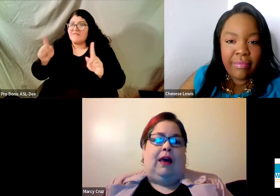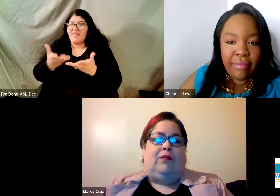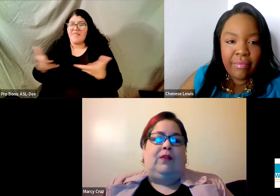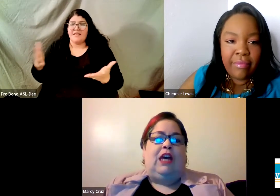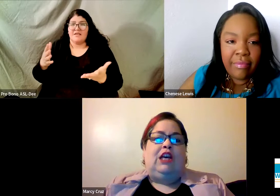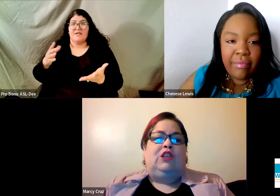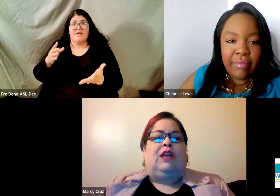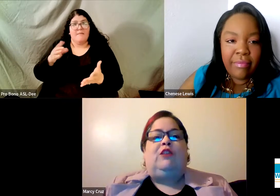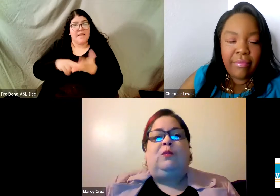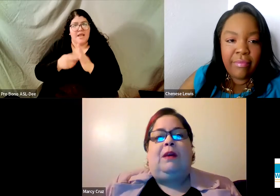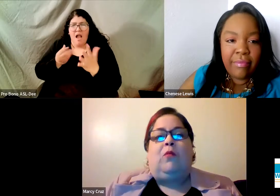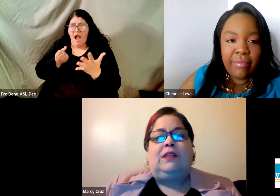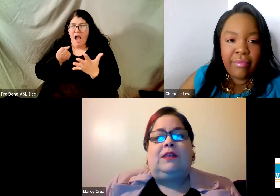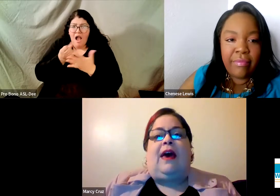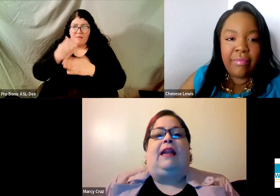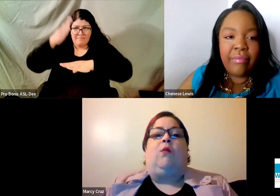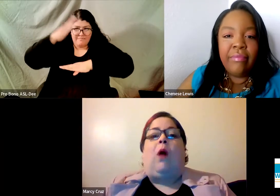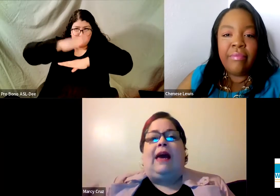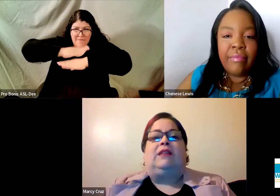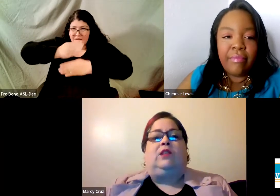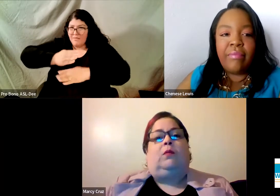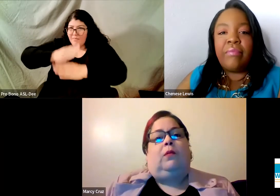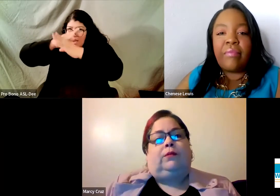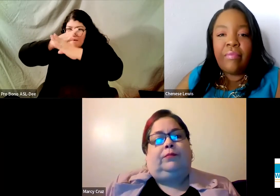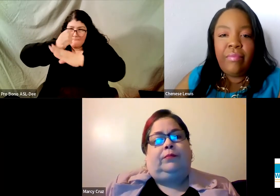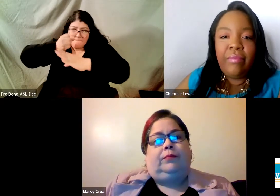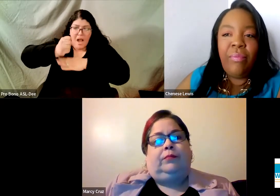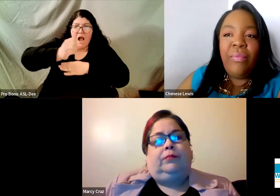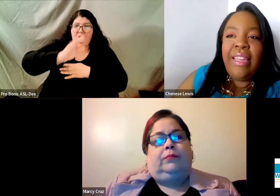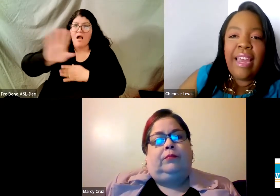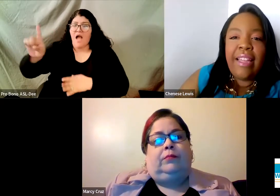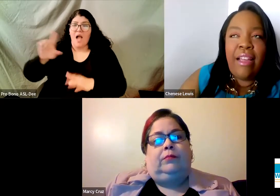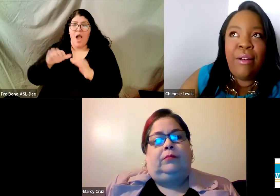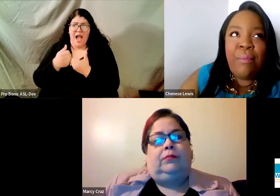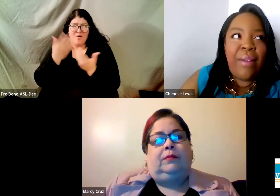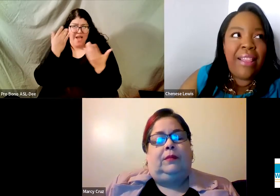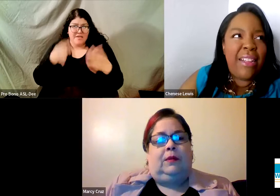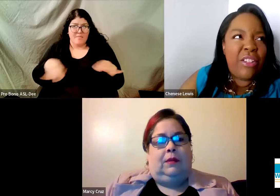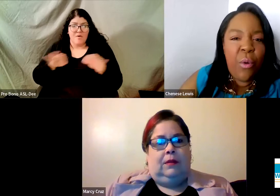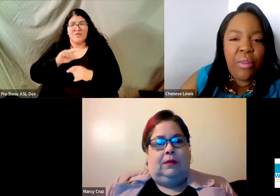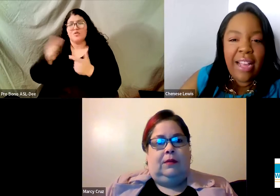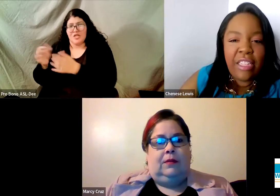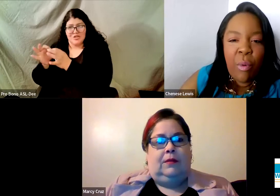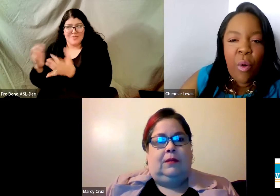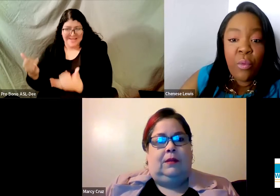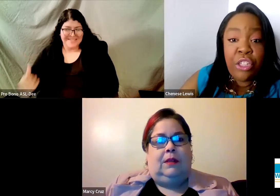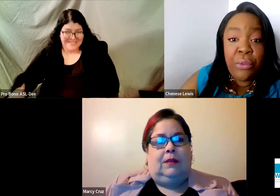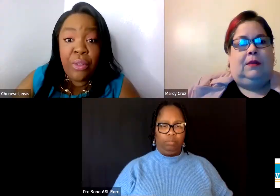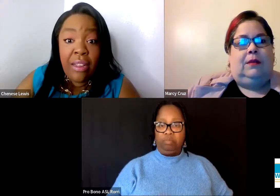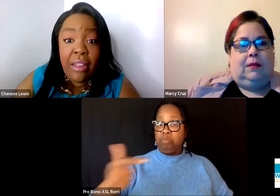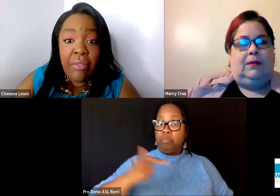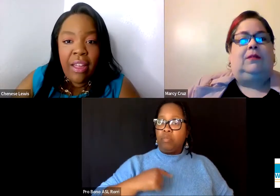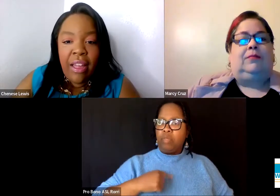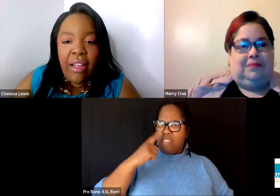to thrive. So can you speak more to that and why it's so important? Yeah, I think there's a quote like, support what